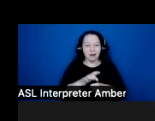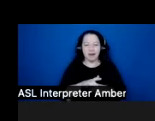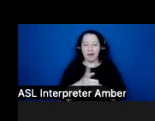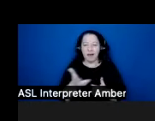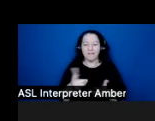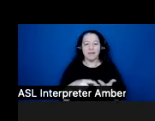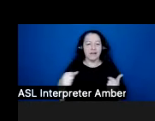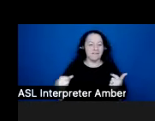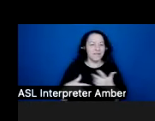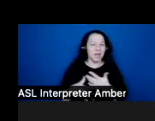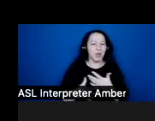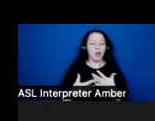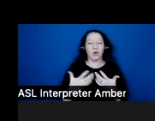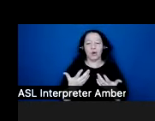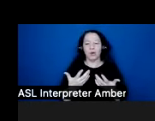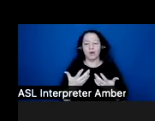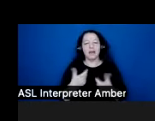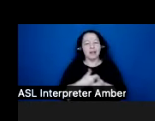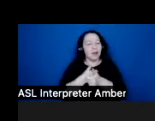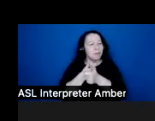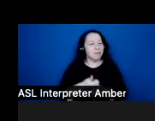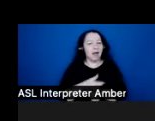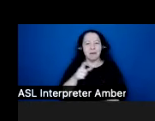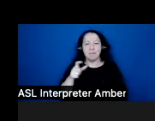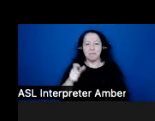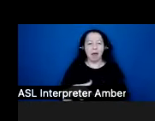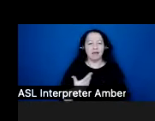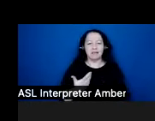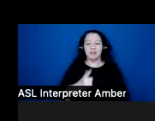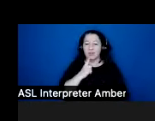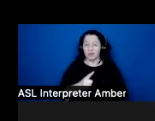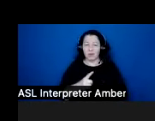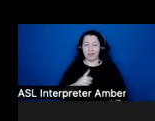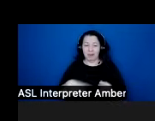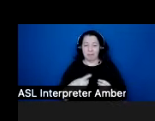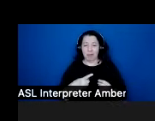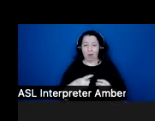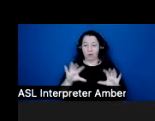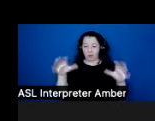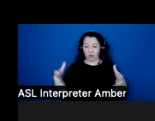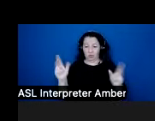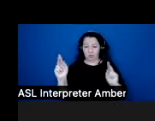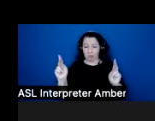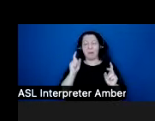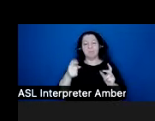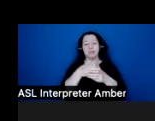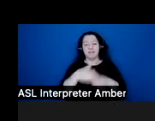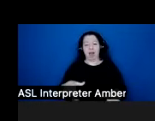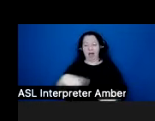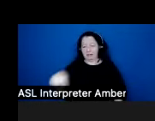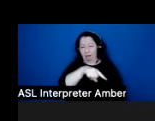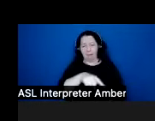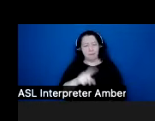that fear and compliance, right? That divide and conquer. I was sort of reminded